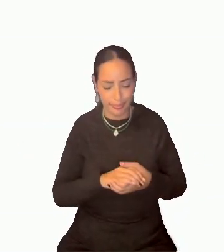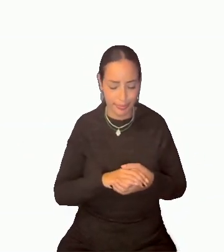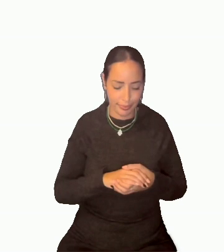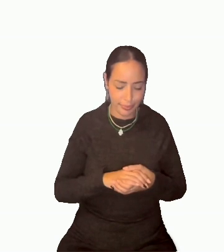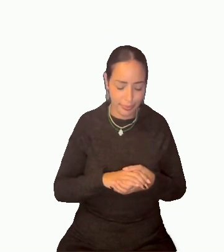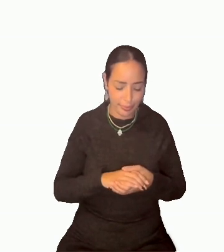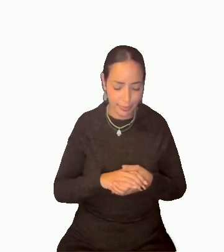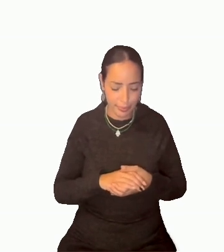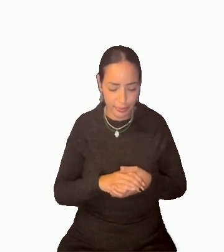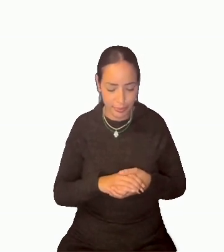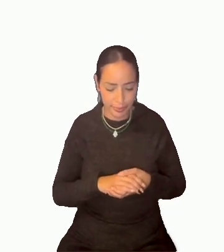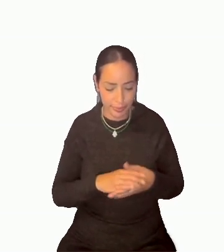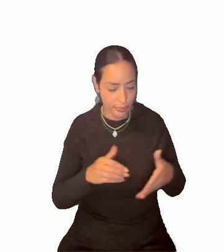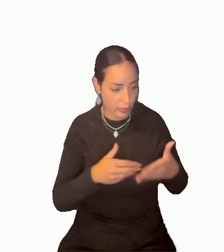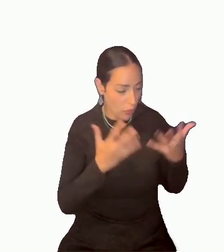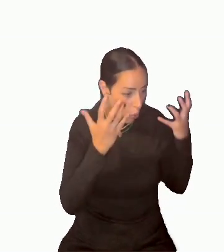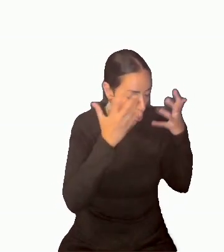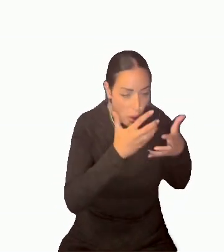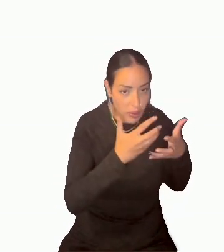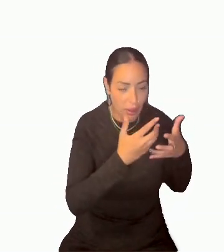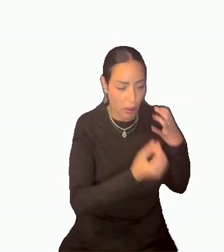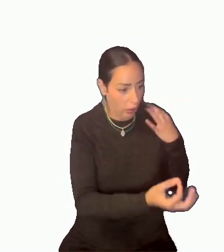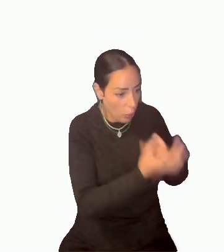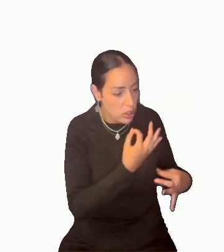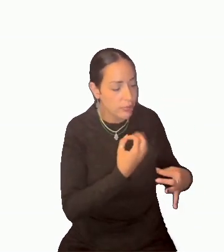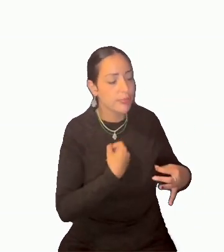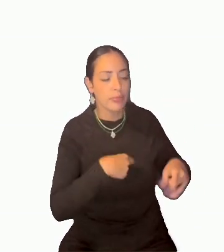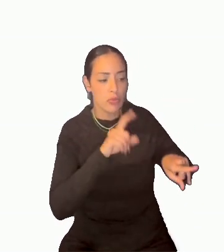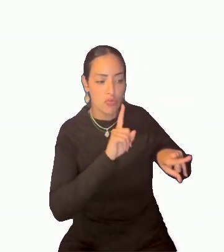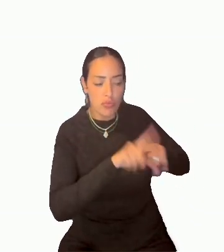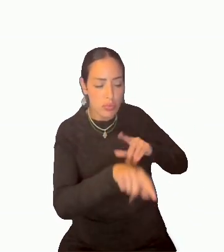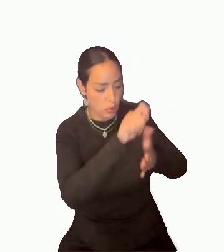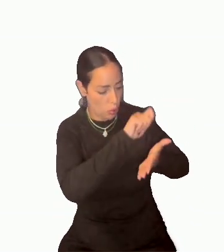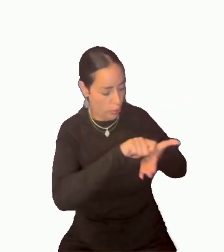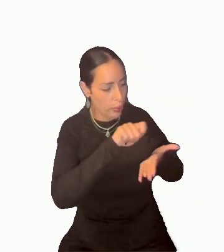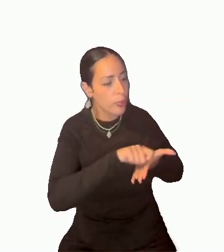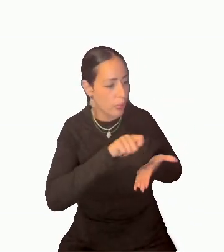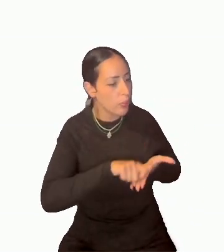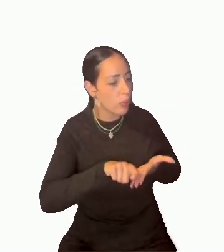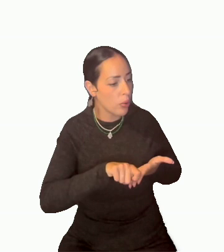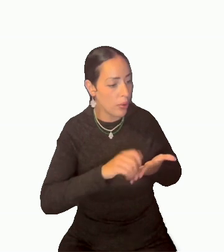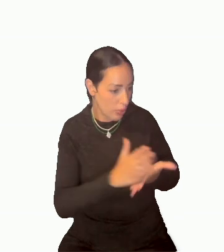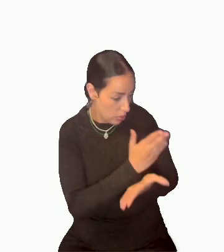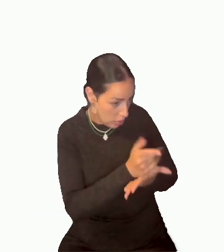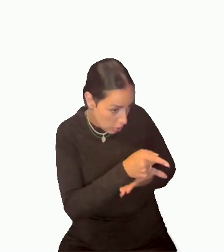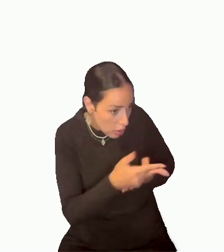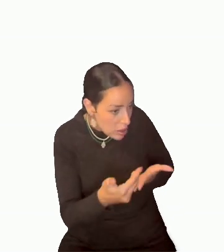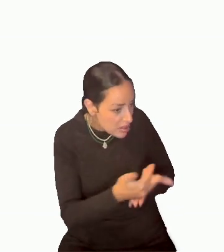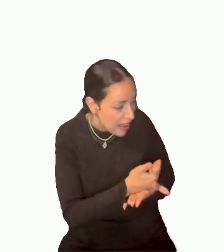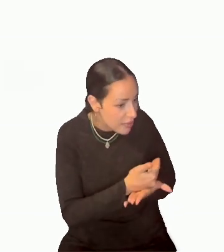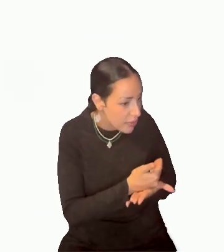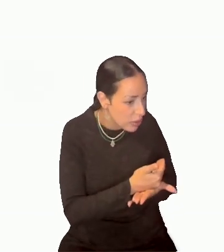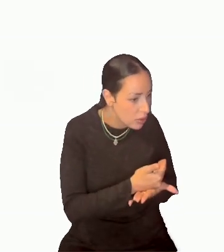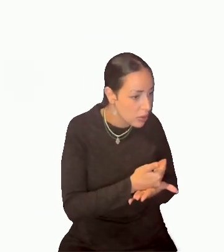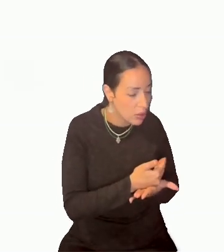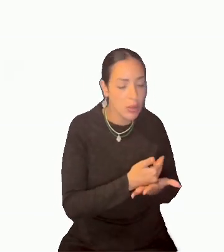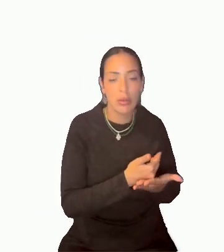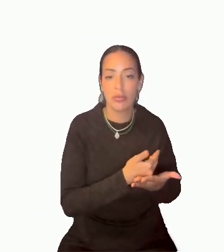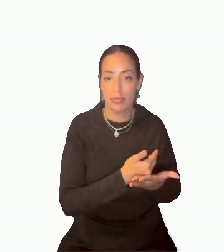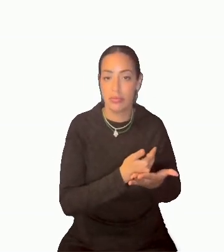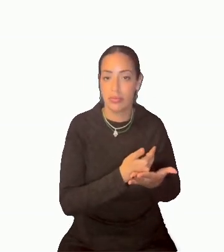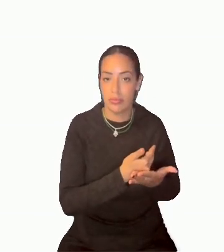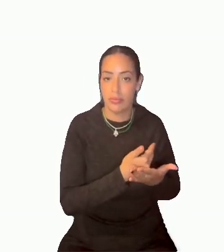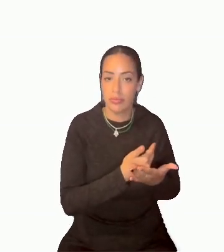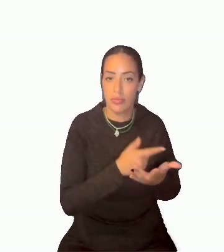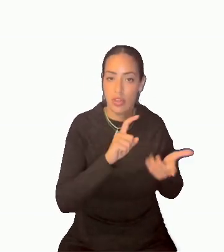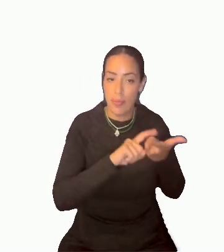responding to and documenting any immediate concerns or questions, ensuring that the family is safe. Depending on the family's access to